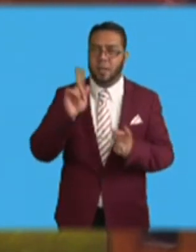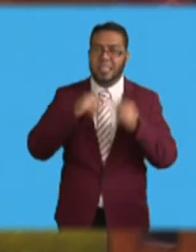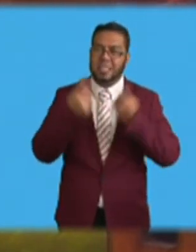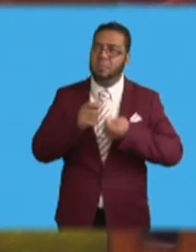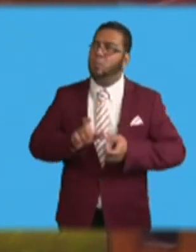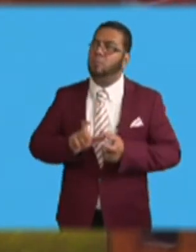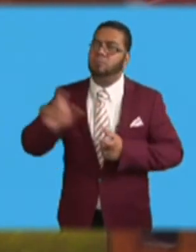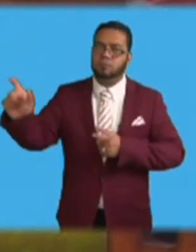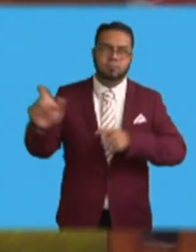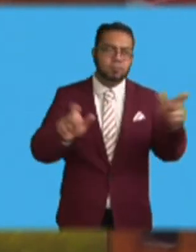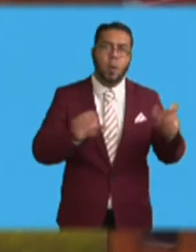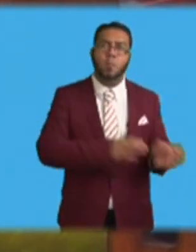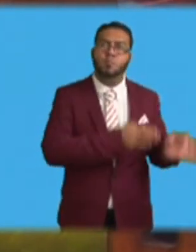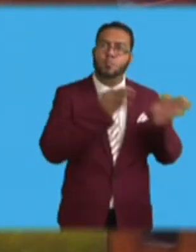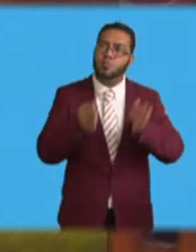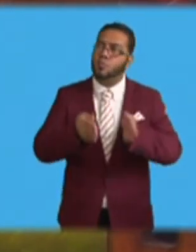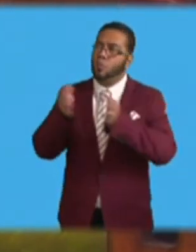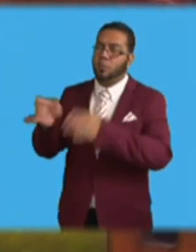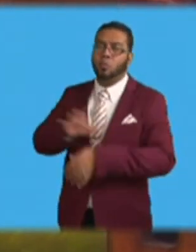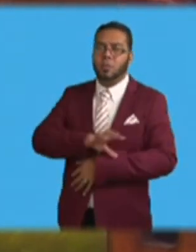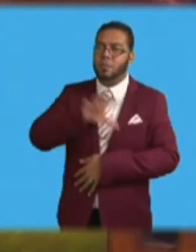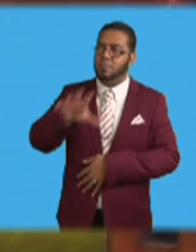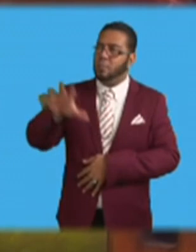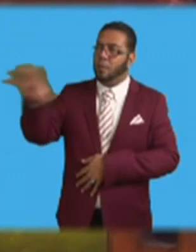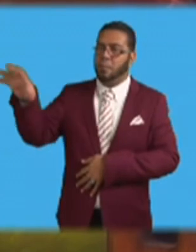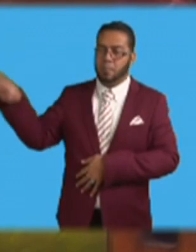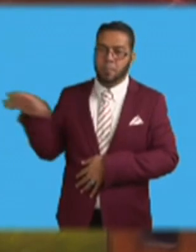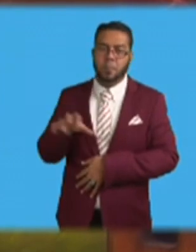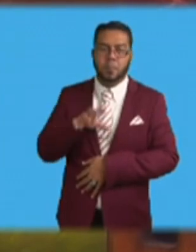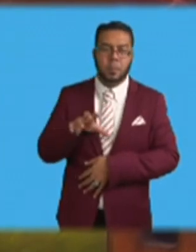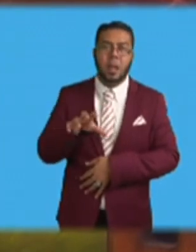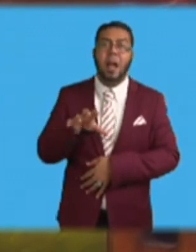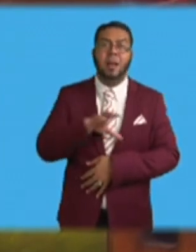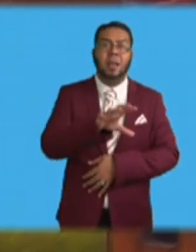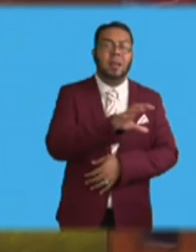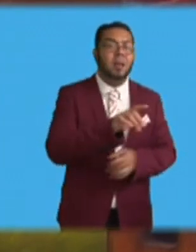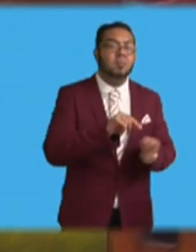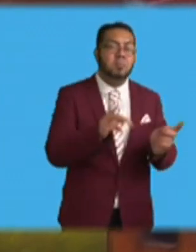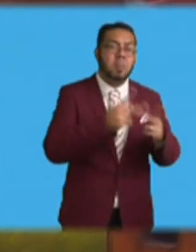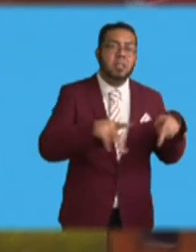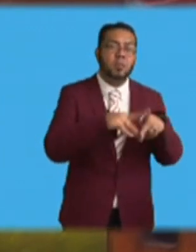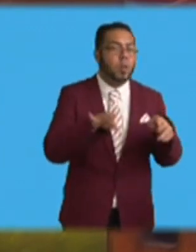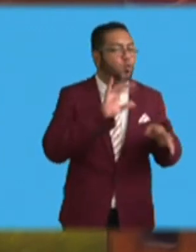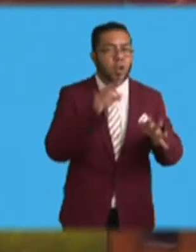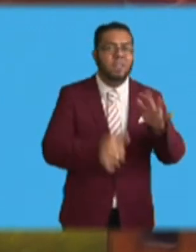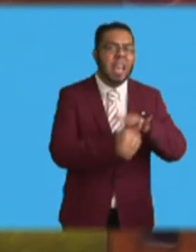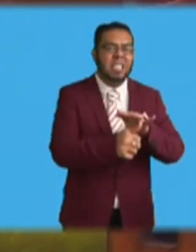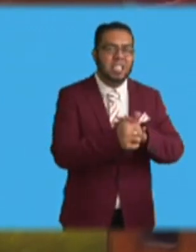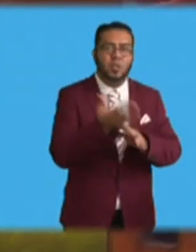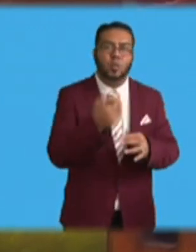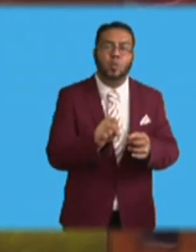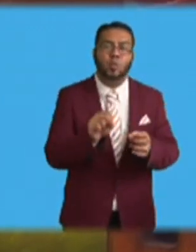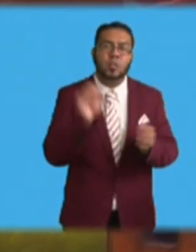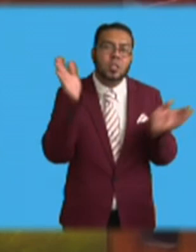which will move from community to community, reaching populations that are living in hard to reach areas which may not have access to fixed sites or maybe